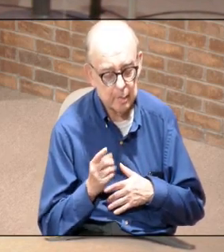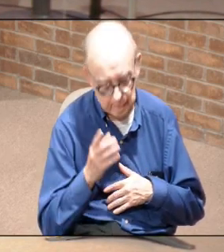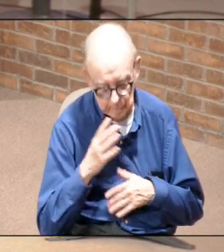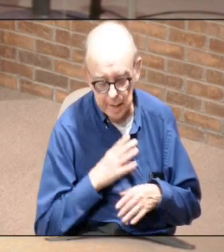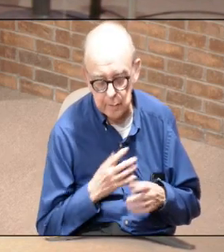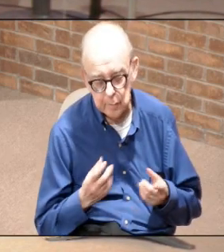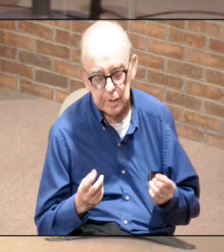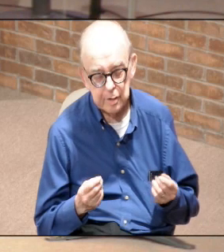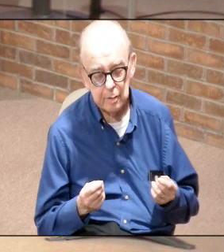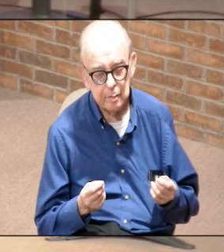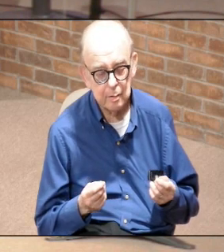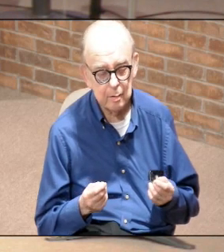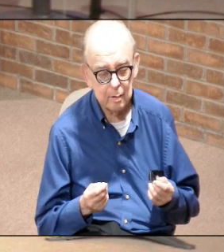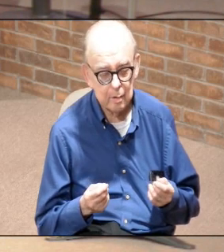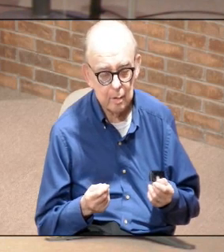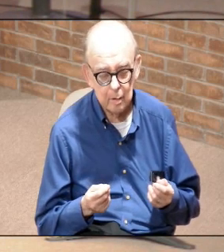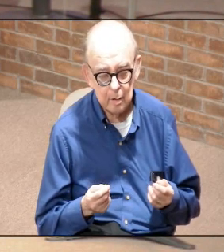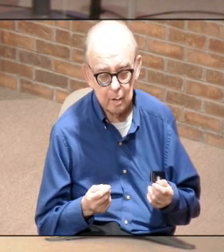did?